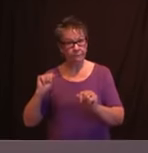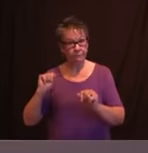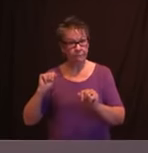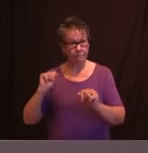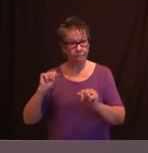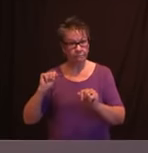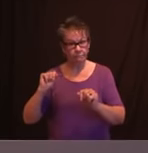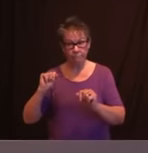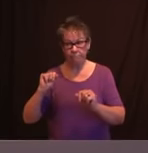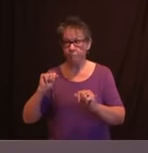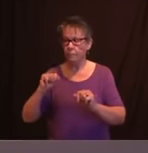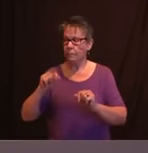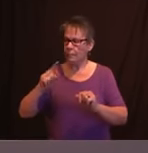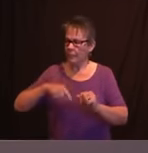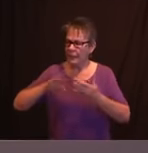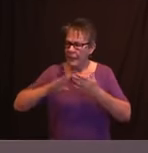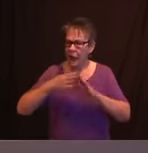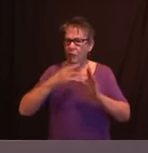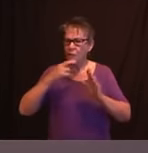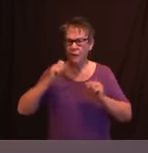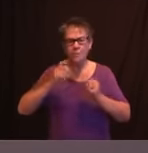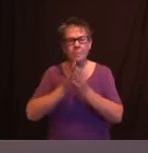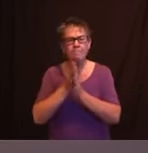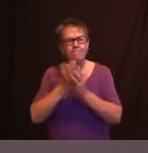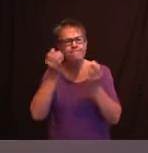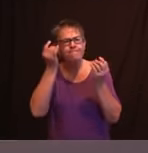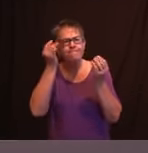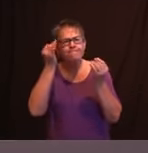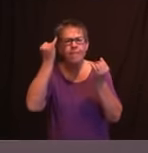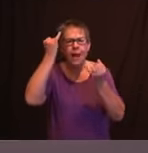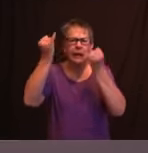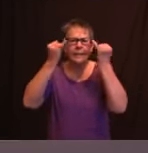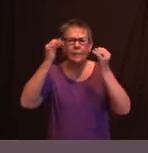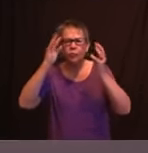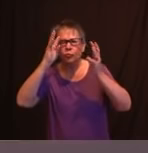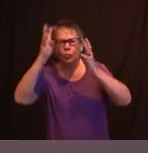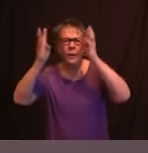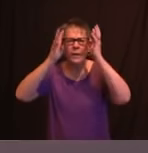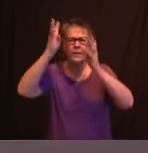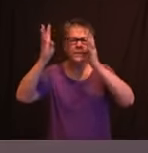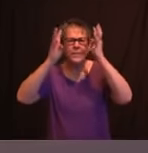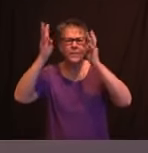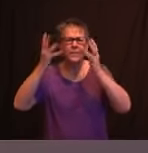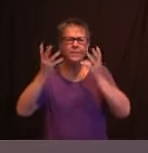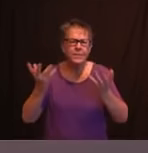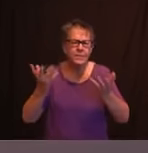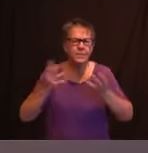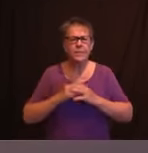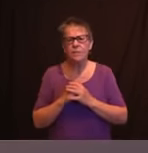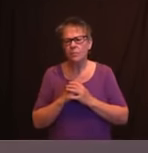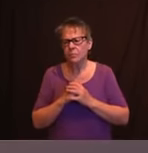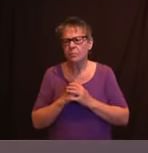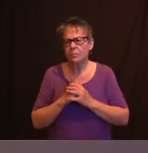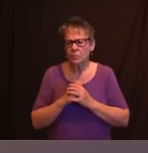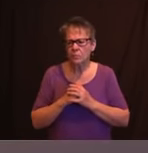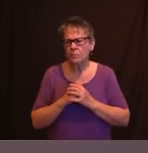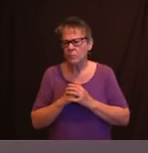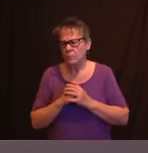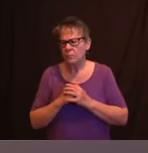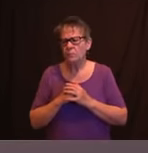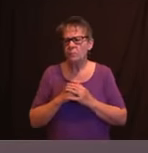And again, you got to be careful. Again, these are for restaurants that don't have right now the ability to have outdoor